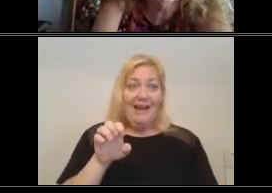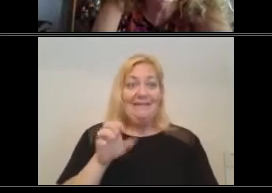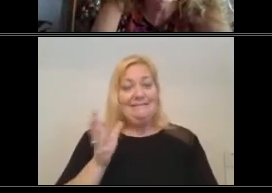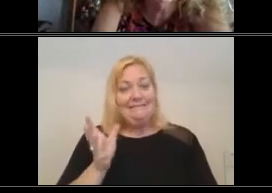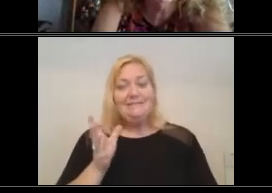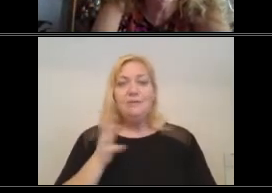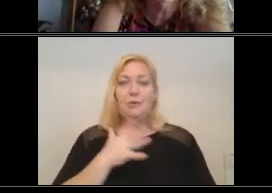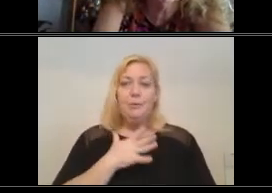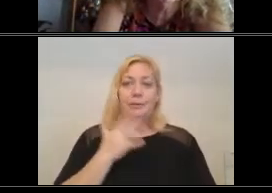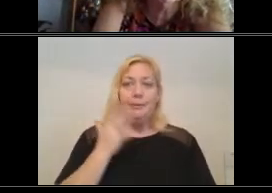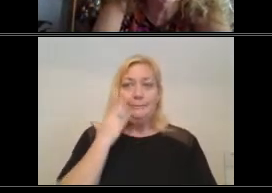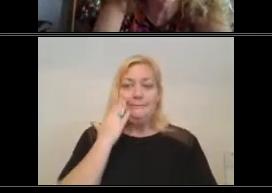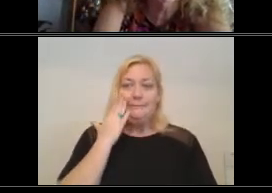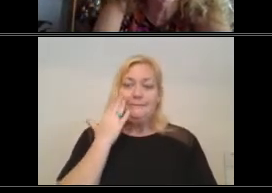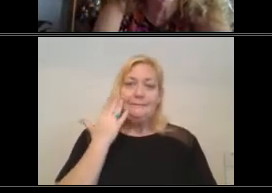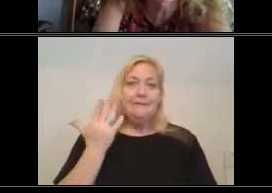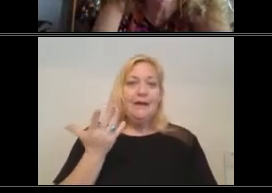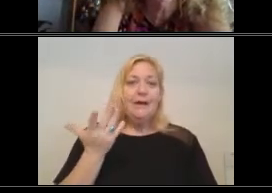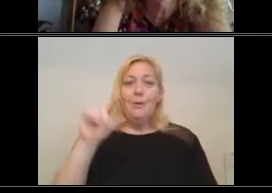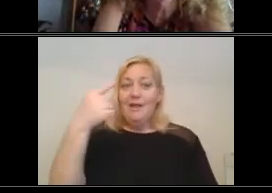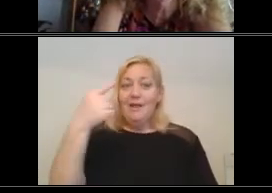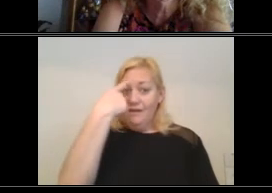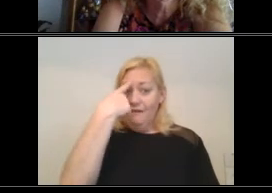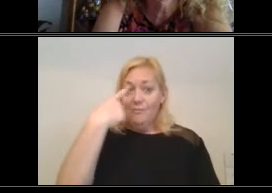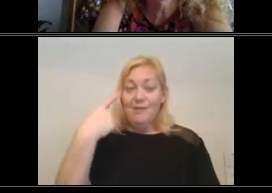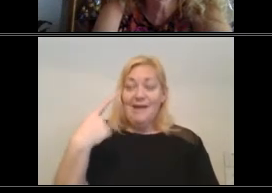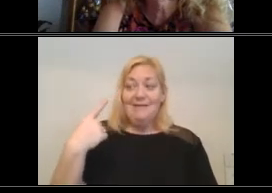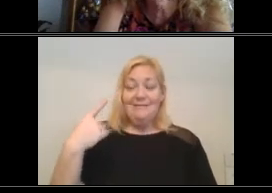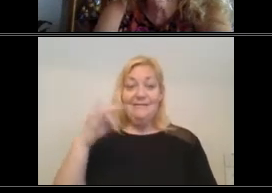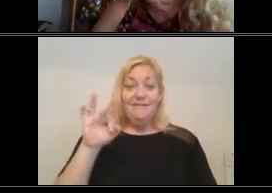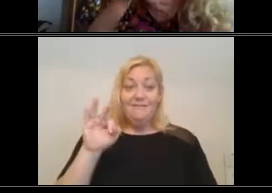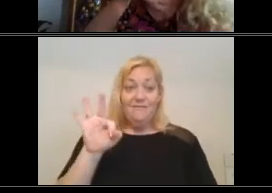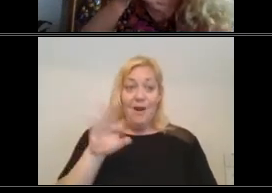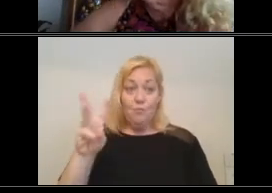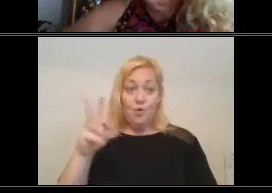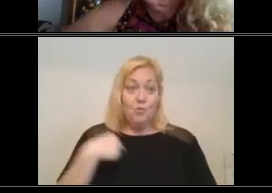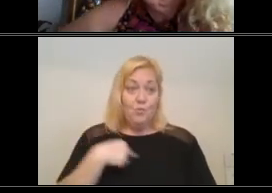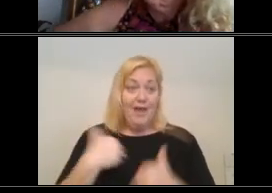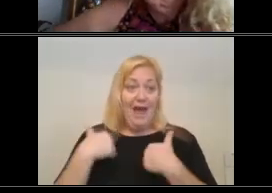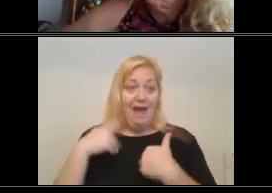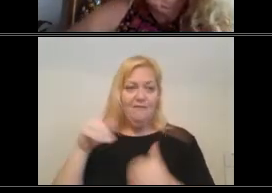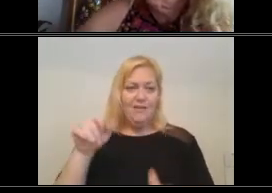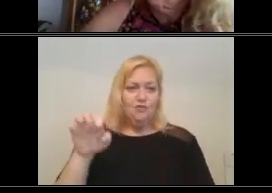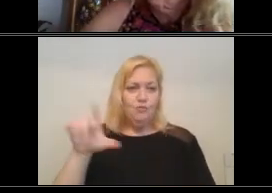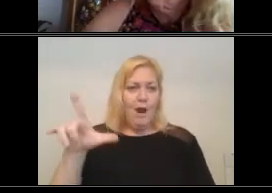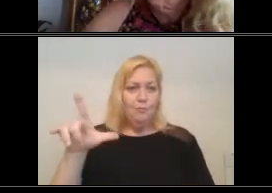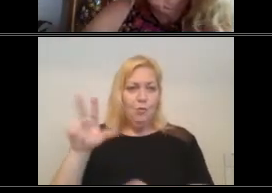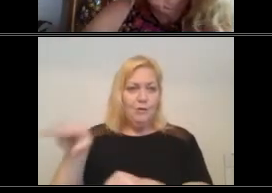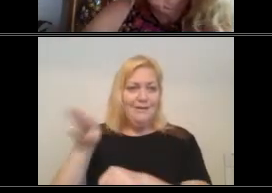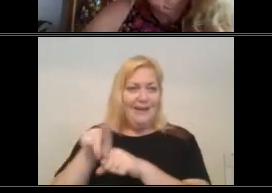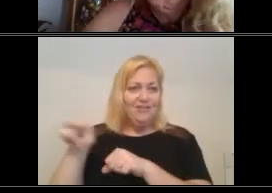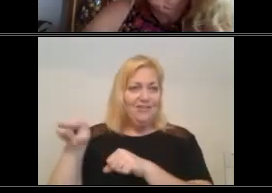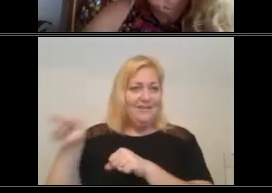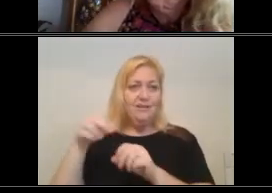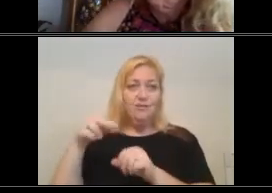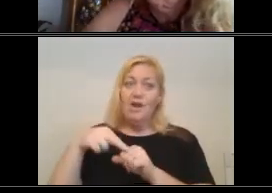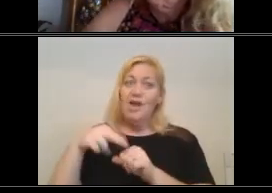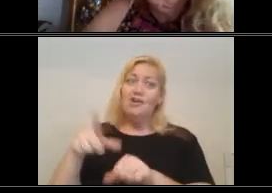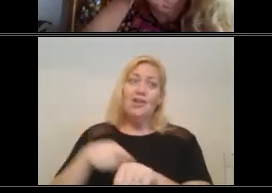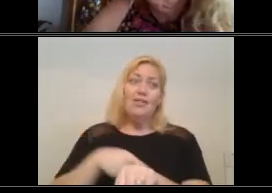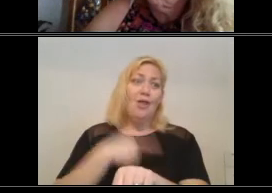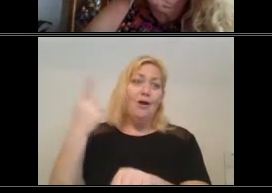way. The government-to-government framework that we have with the tribal nations in this region took a lot longer than